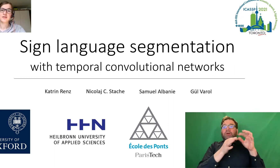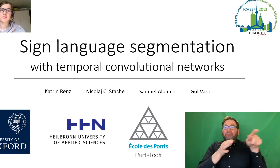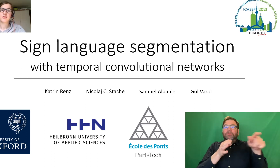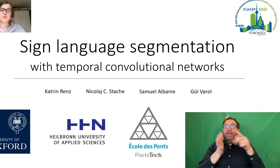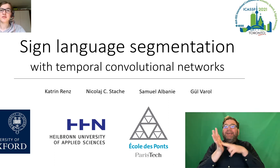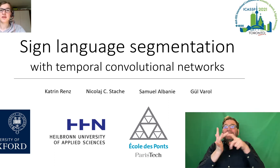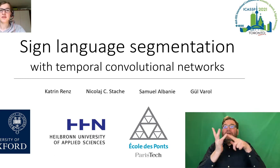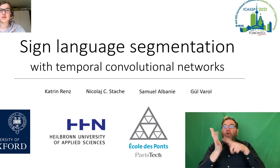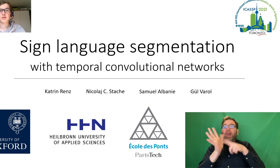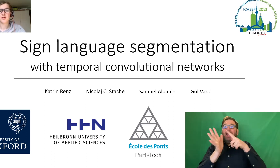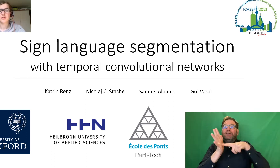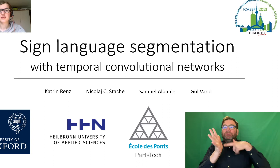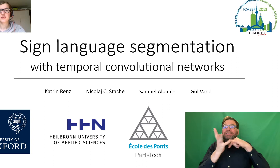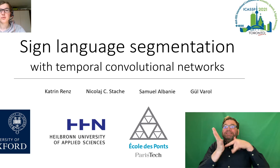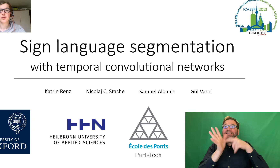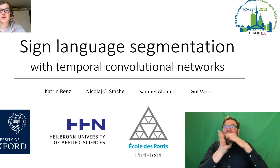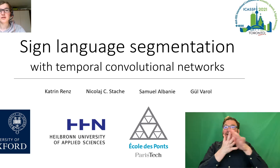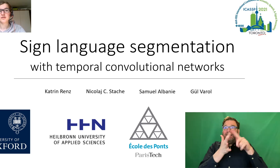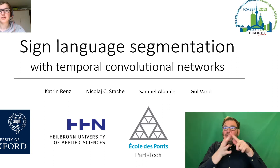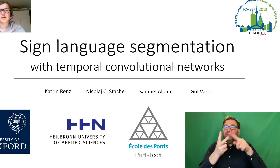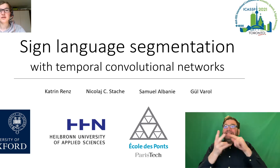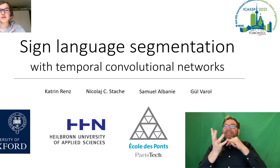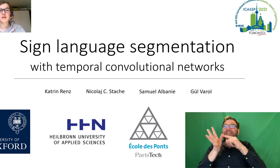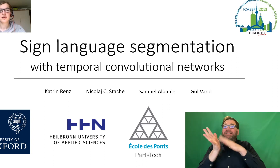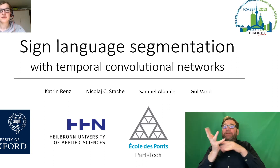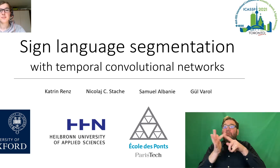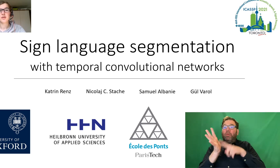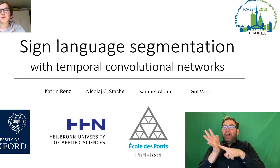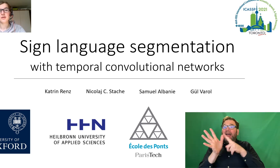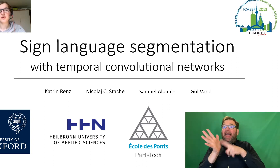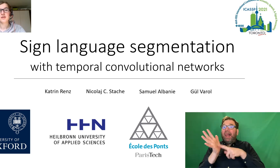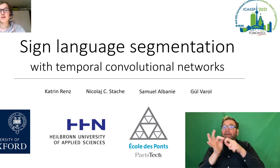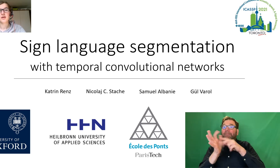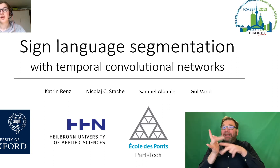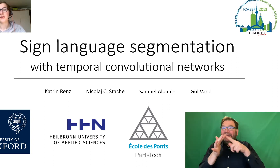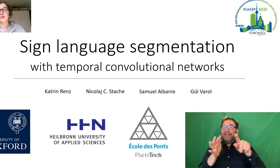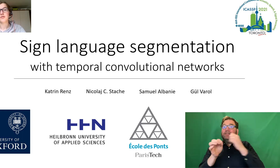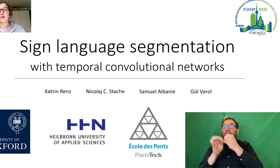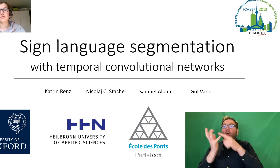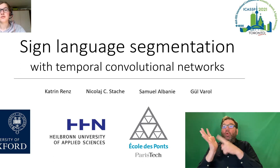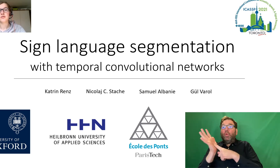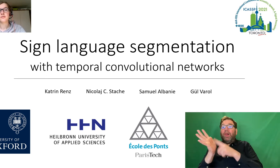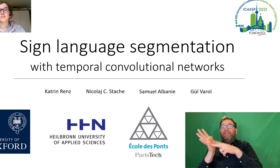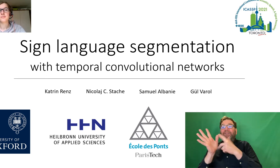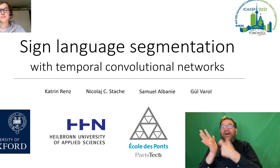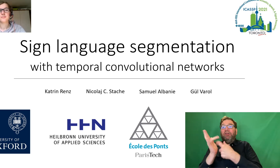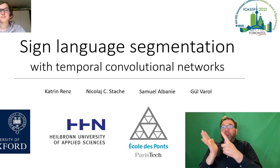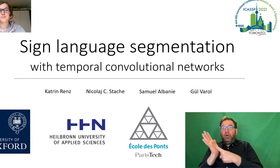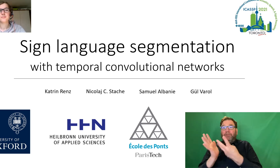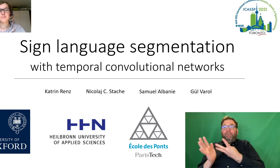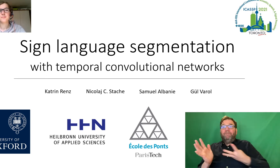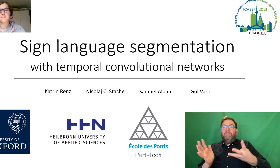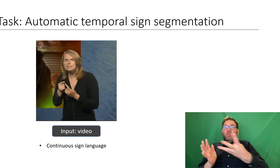and this work was done in collaboration with Nicolaj Stache, Albanie and Gül Varol.